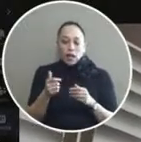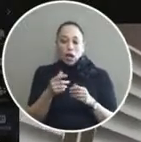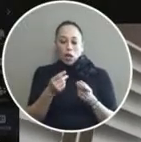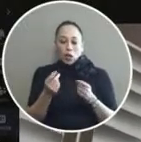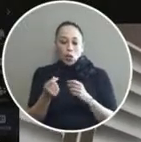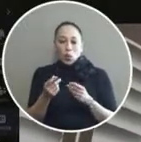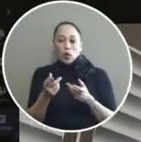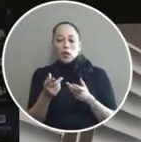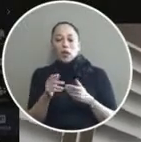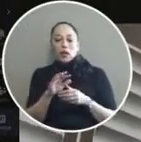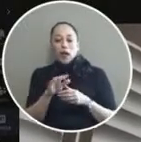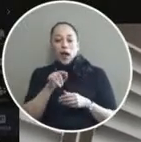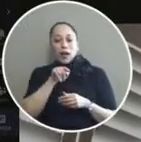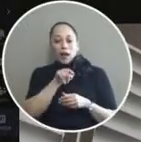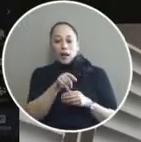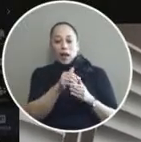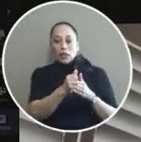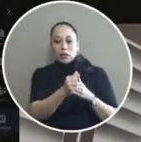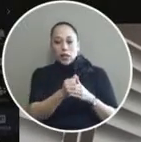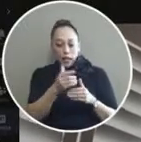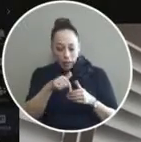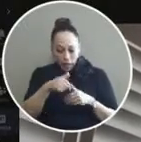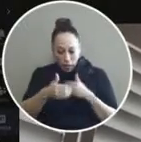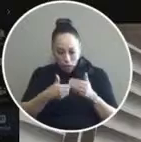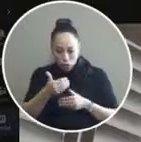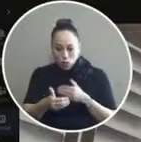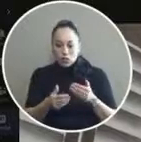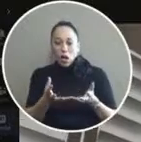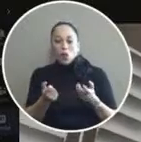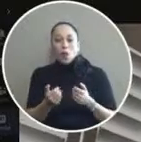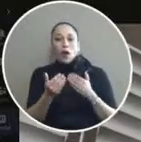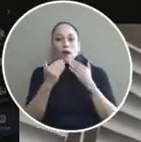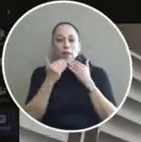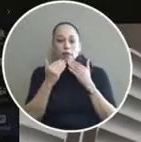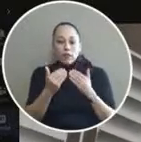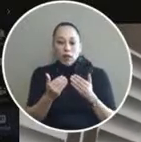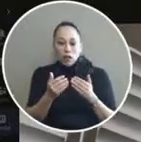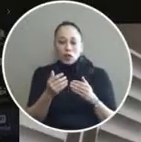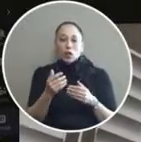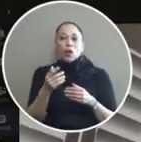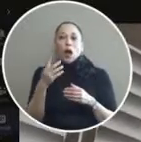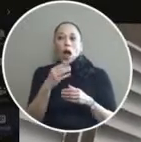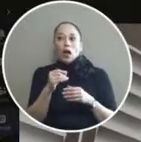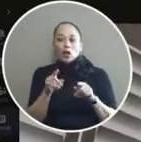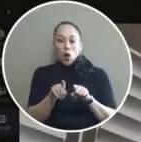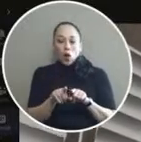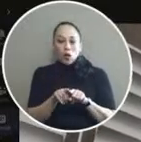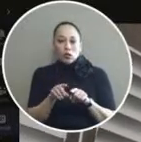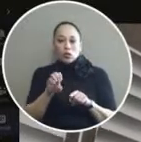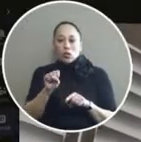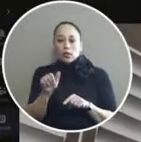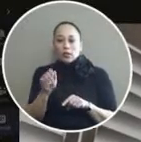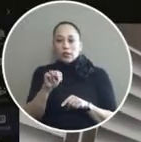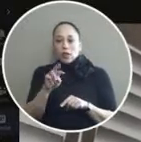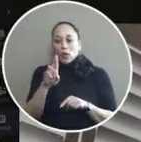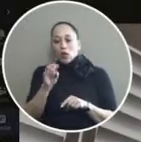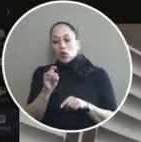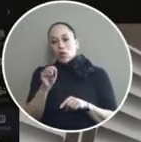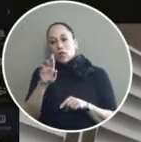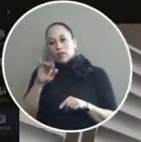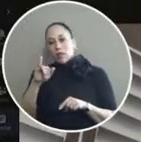and perform. And he has led this process. I want to thank Kerry Weston as well. And now Sam Rodriguez,